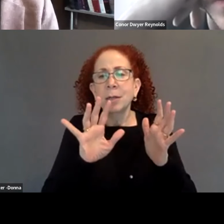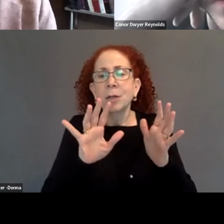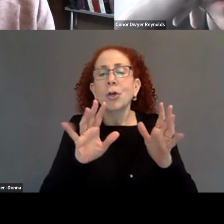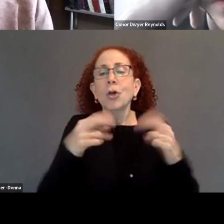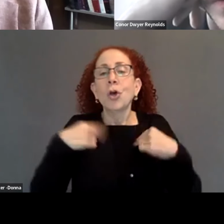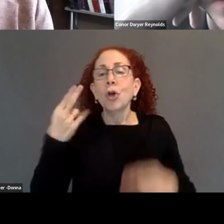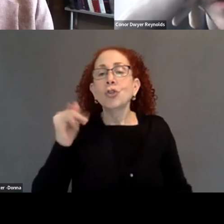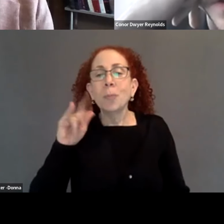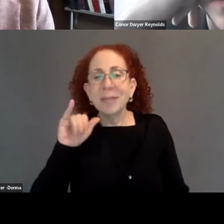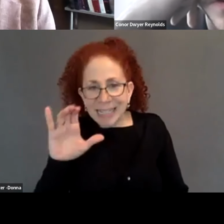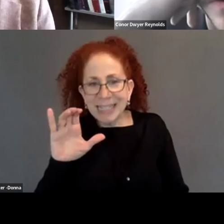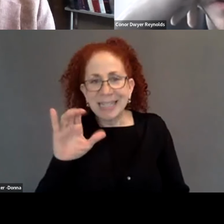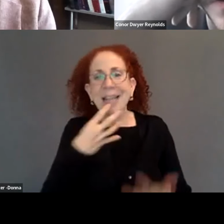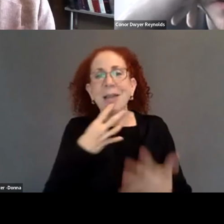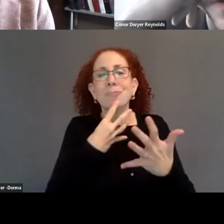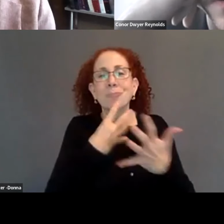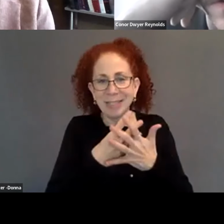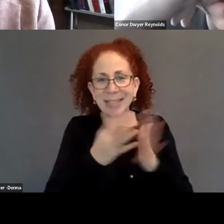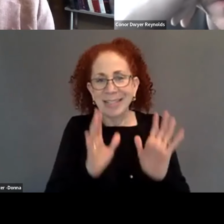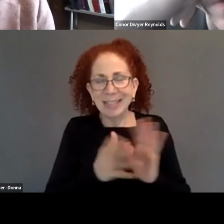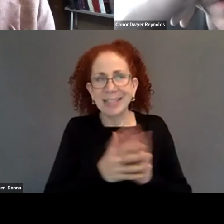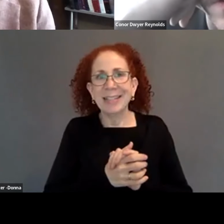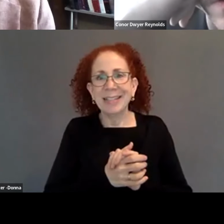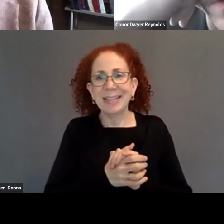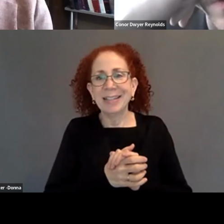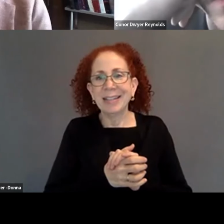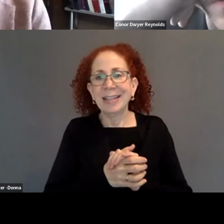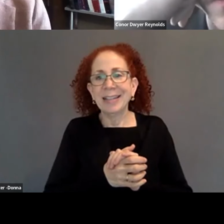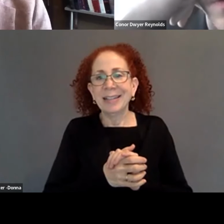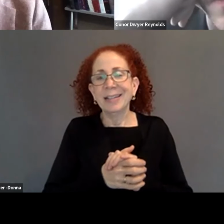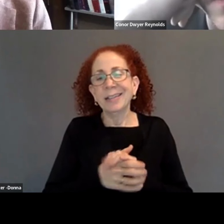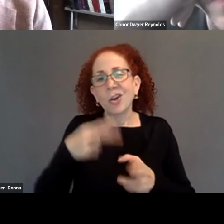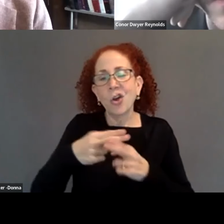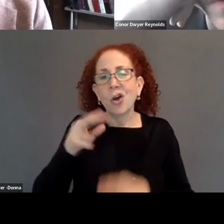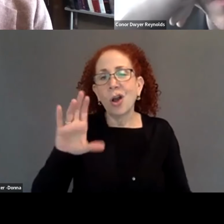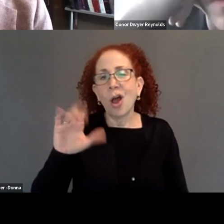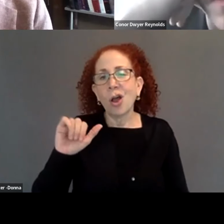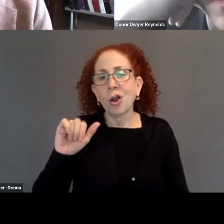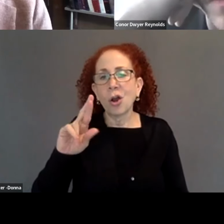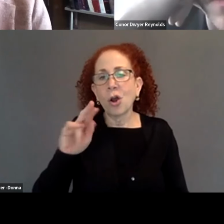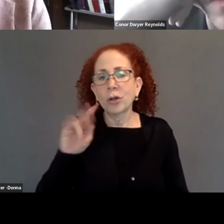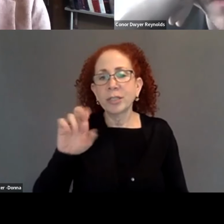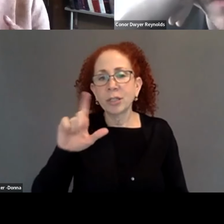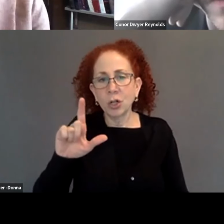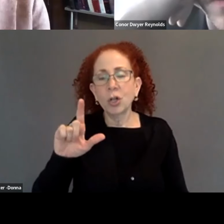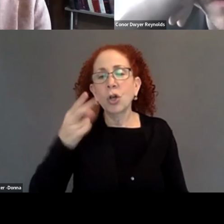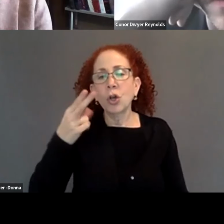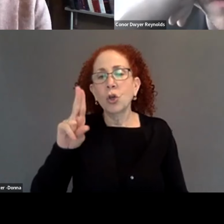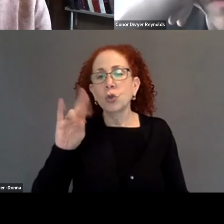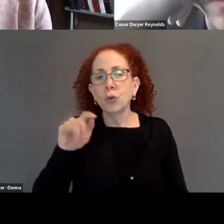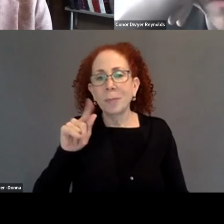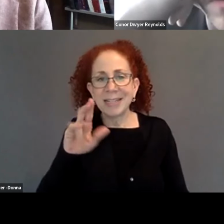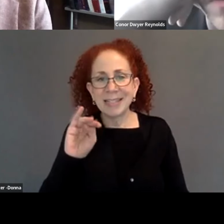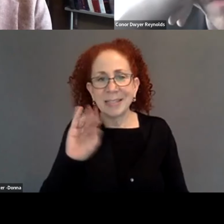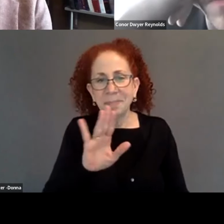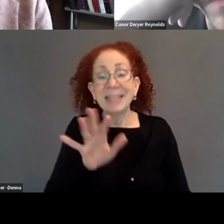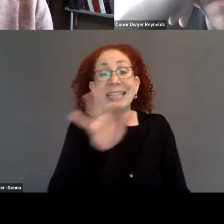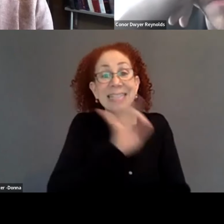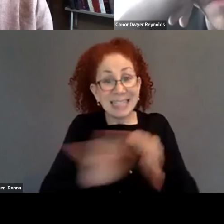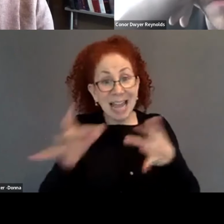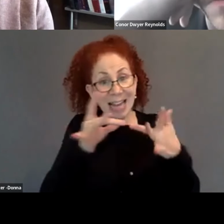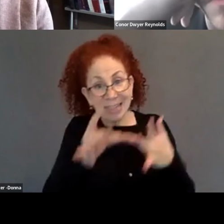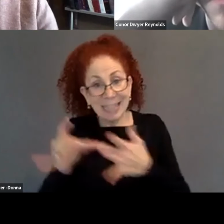Humanistic prisons, right? Kind of what is kind of turned carceral humanism, just drawing from Liat Ben-Moshe's work. It leads you to critically think